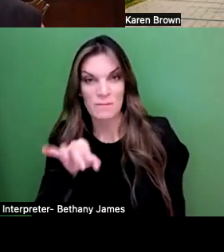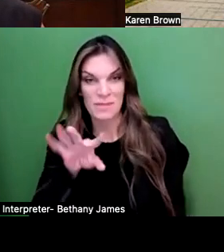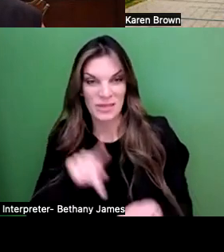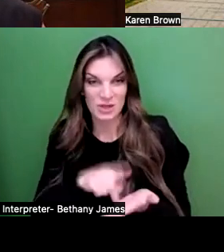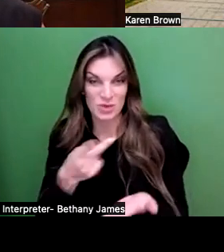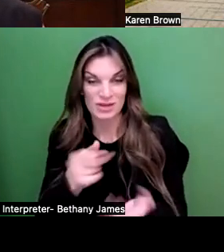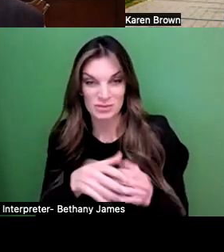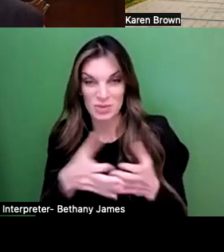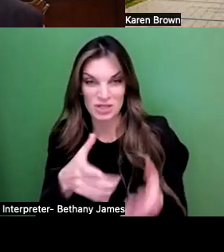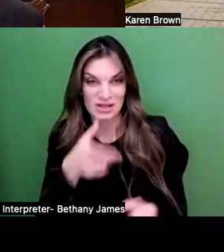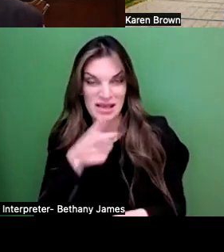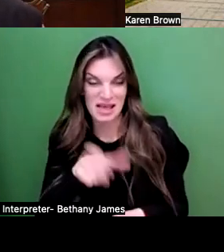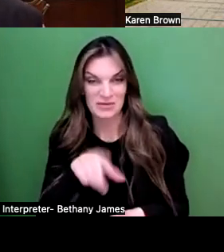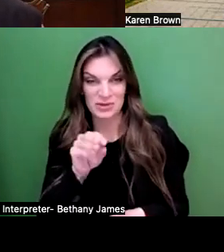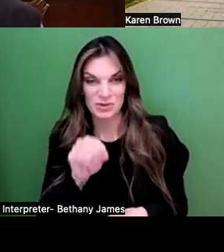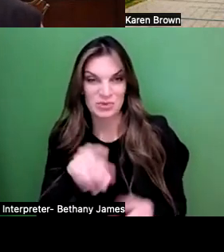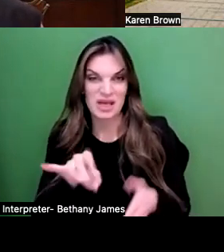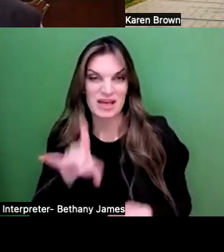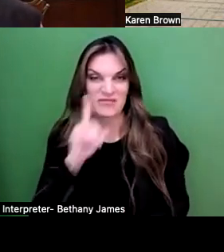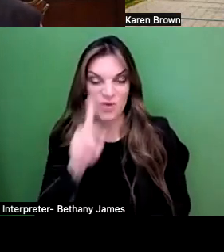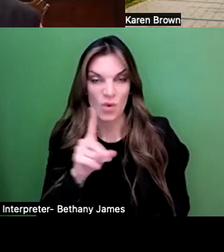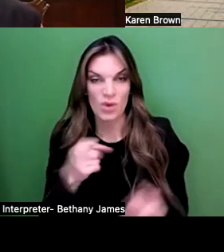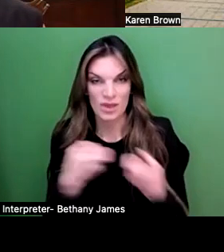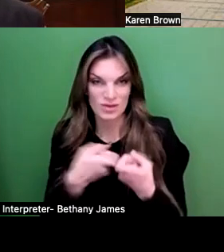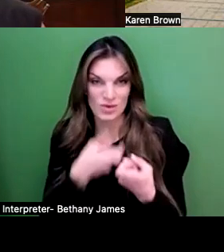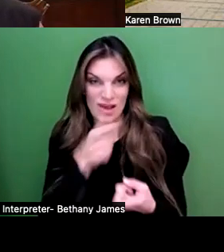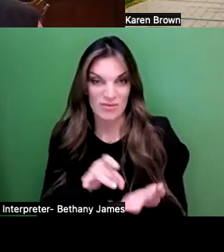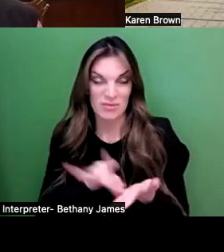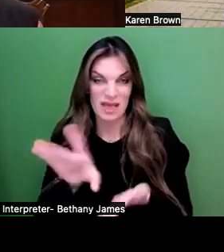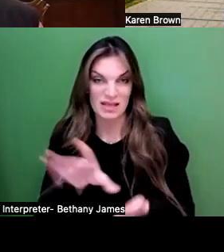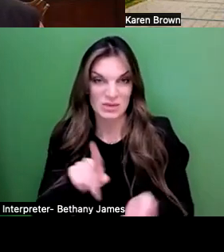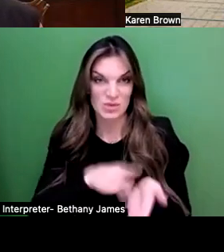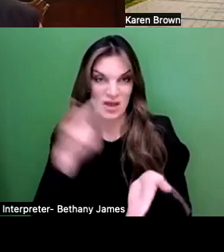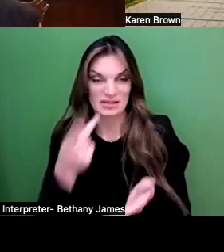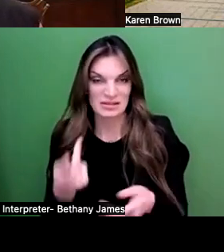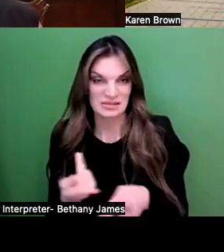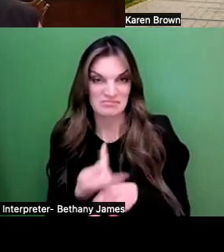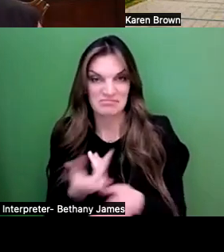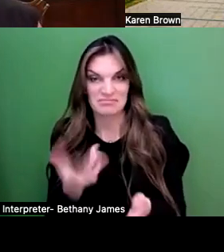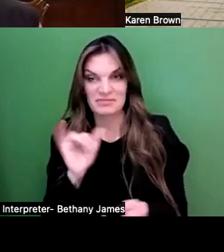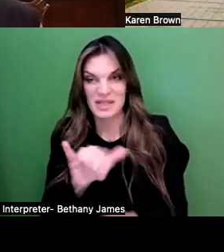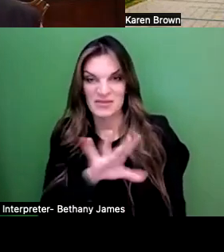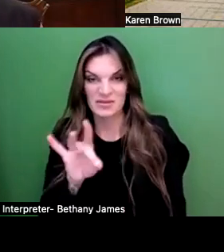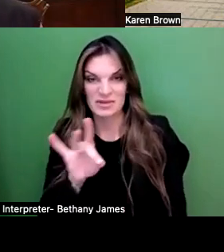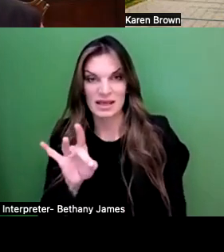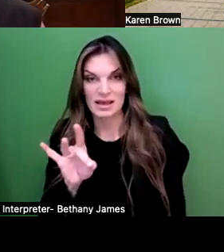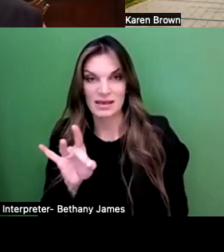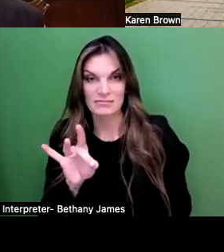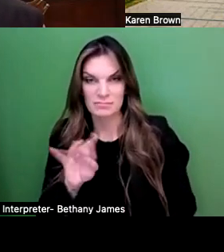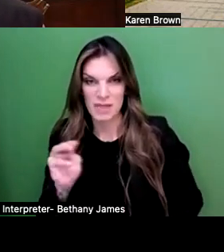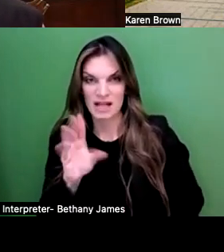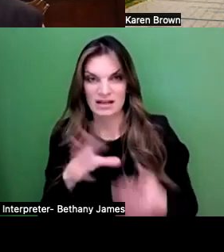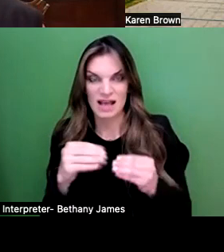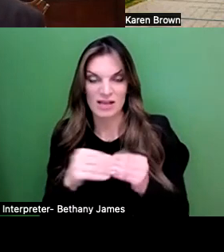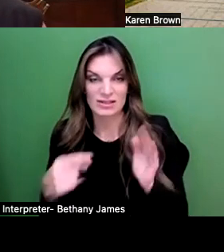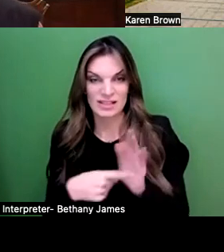have to for electricity will not be paying twice as much. The $58 million in debt is very concerning. I would